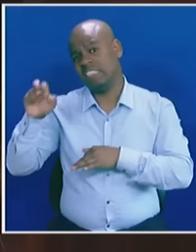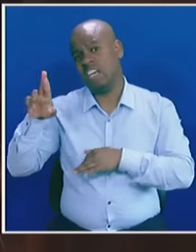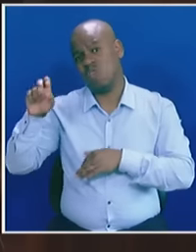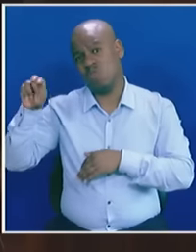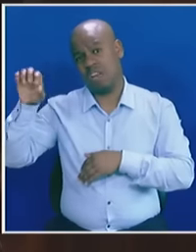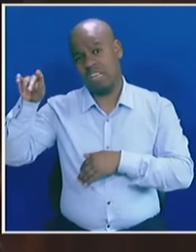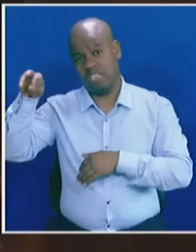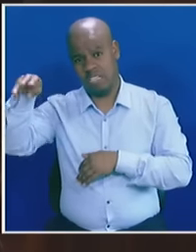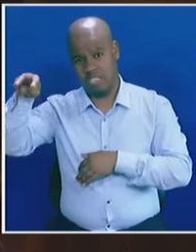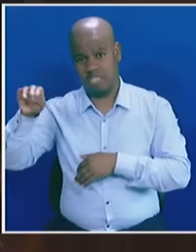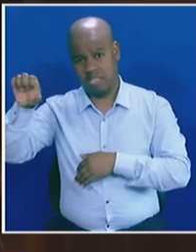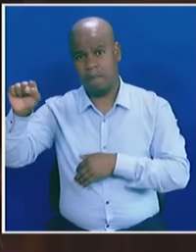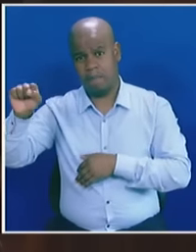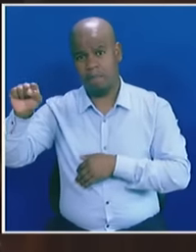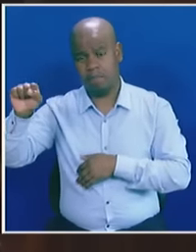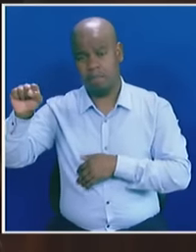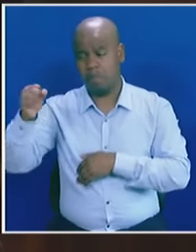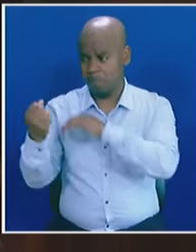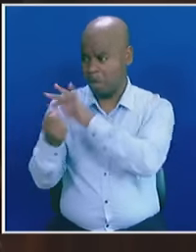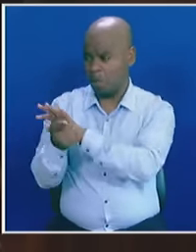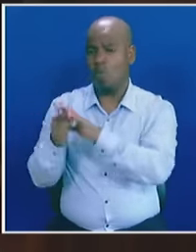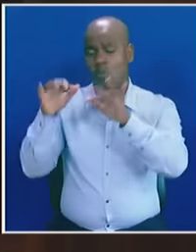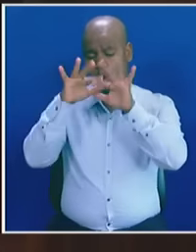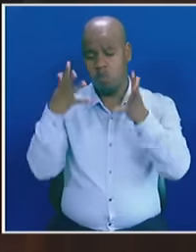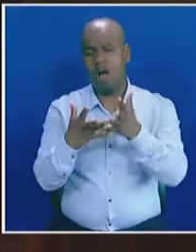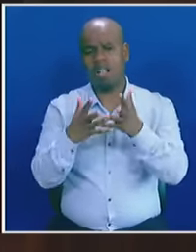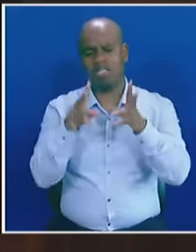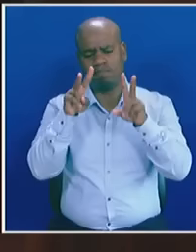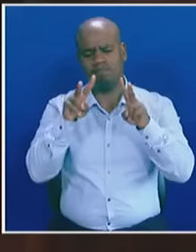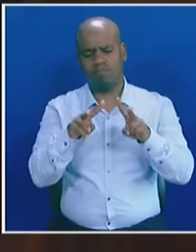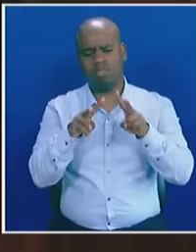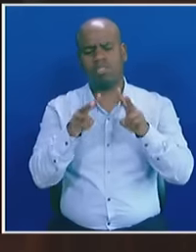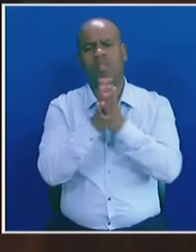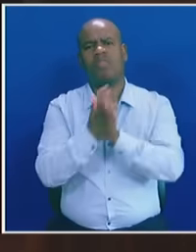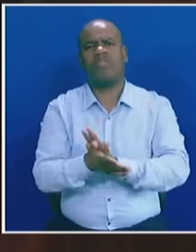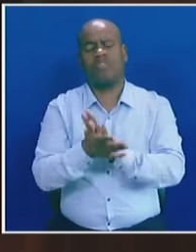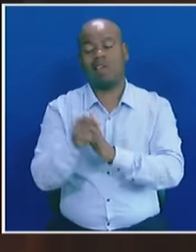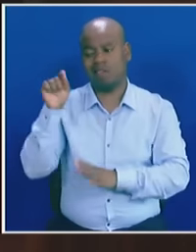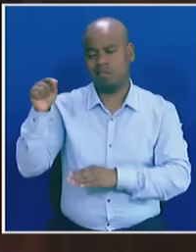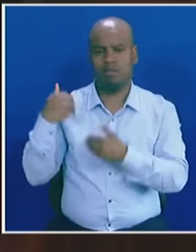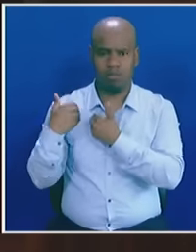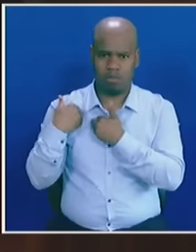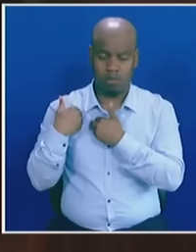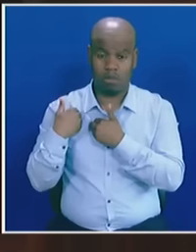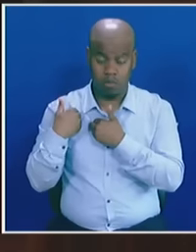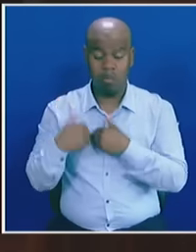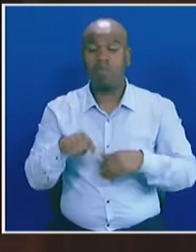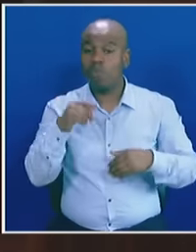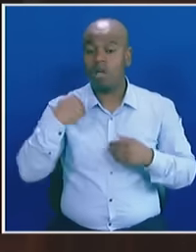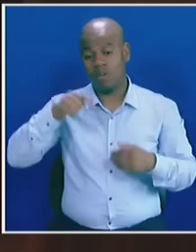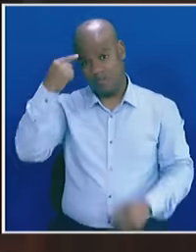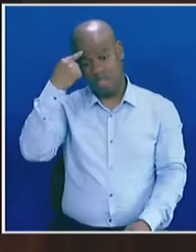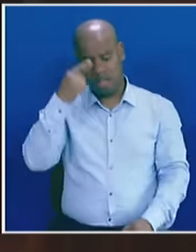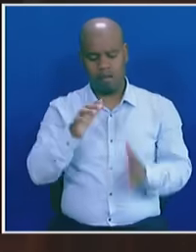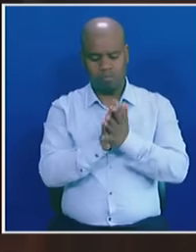said, is a global threat to instability, and we ought not to believe it will never affect us.